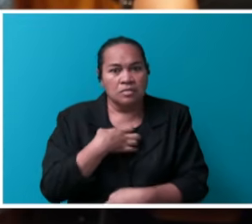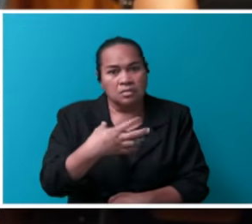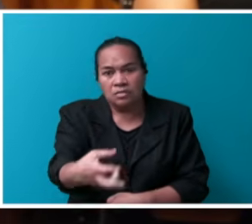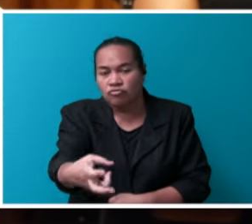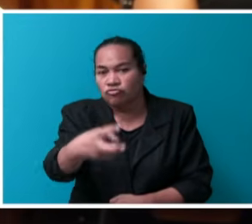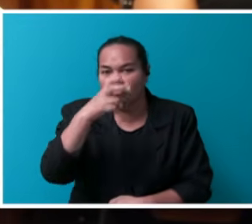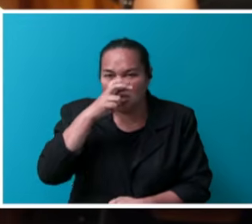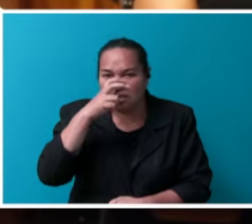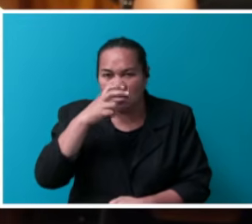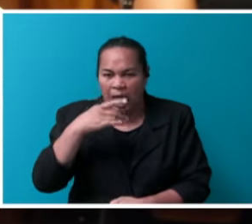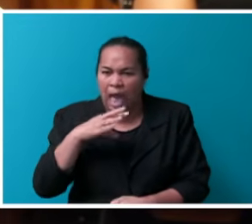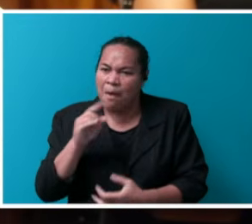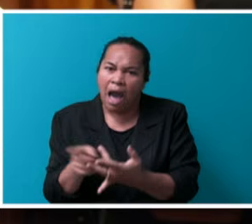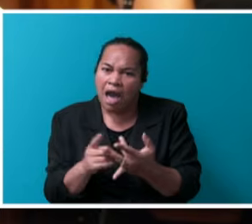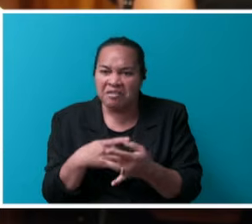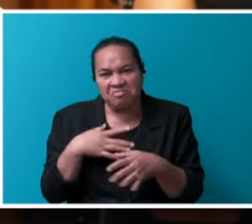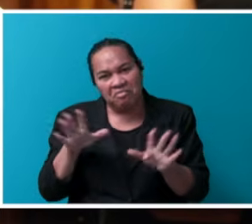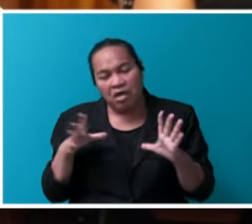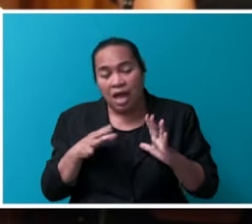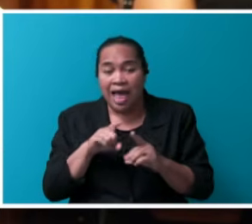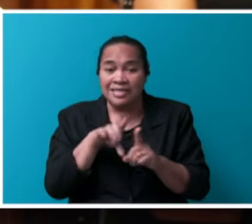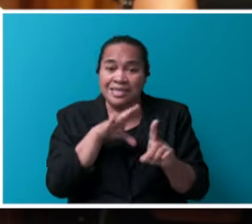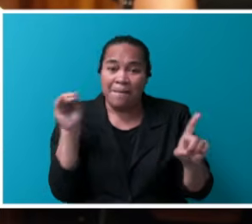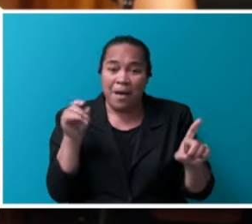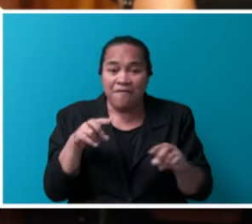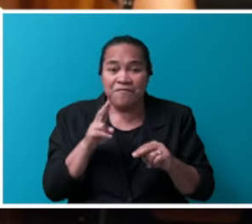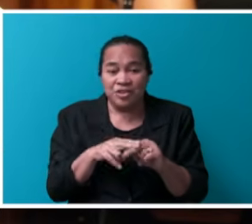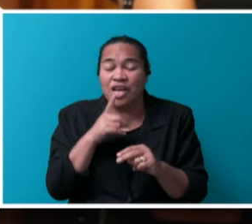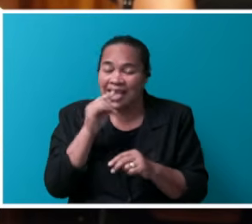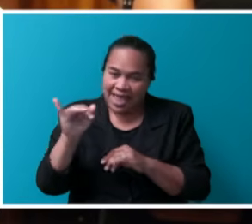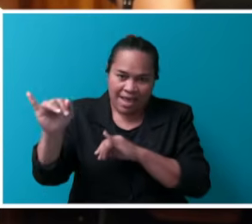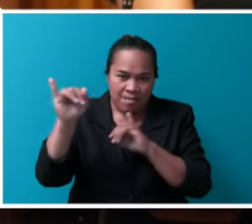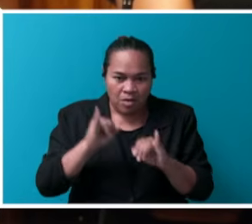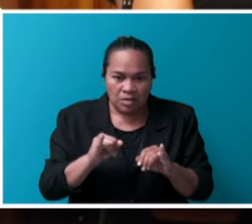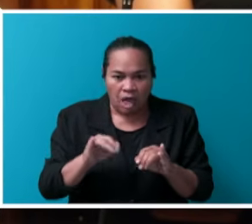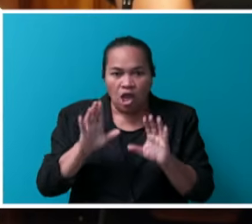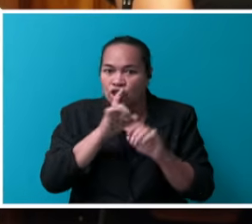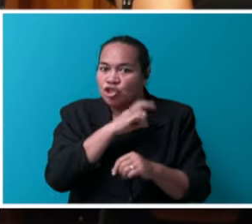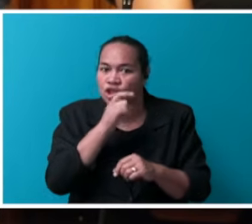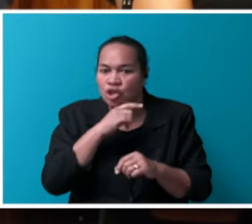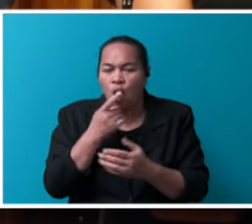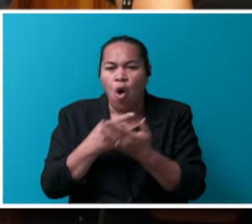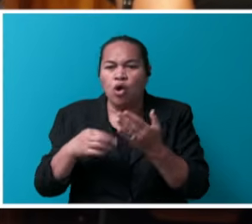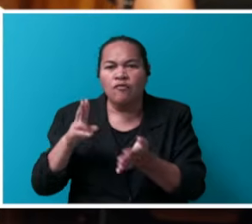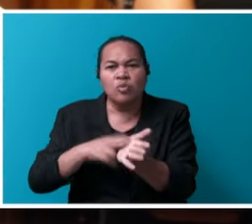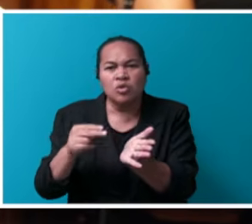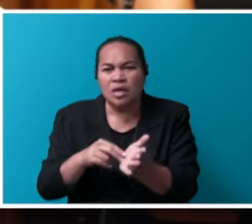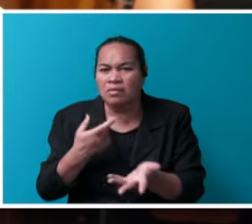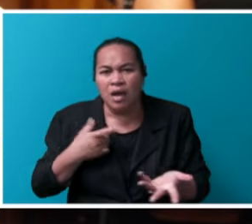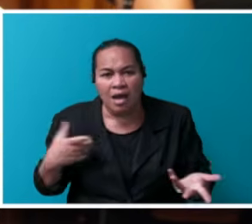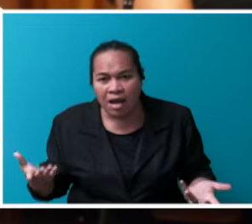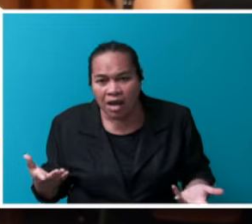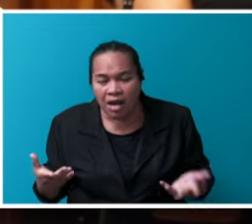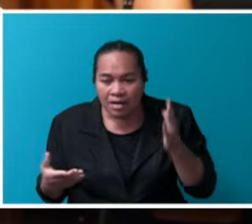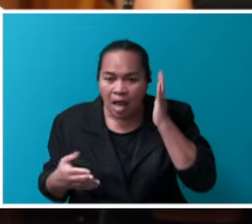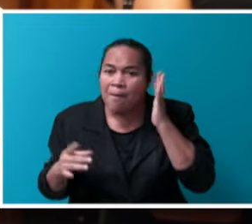in some areas. For instance, Fiji is presently able to import whole frozen chicken only from New Zealand, even though there